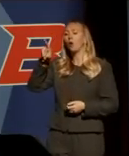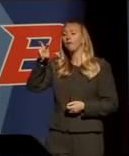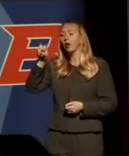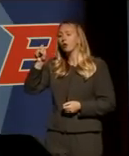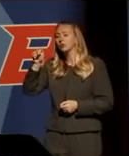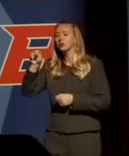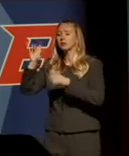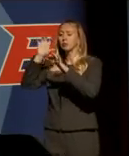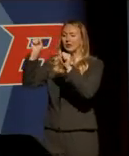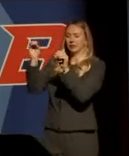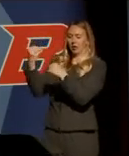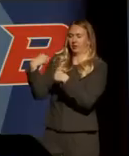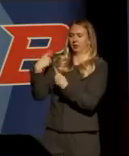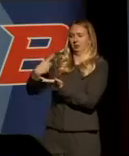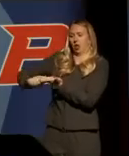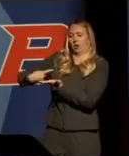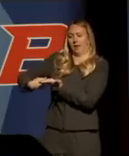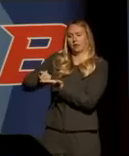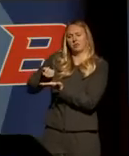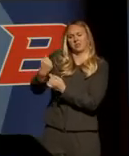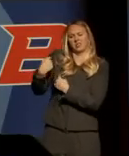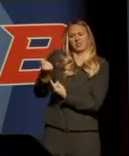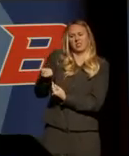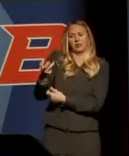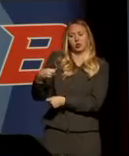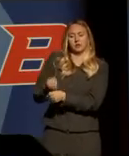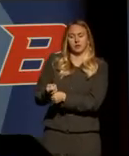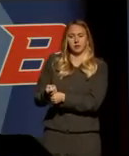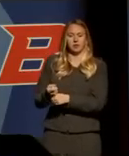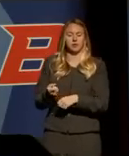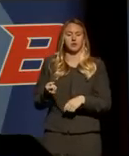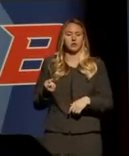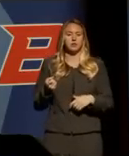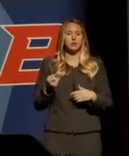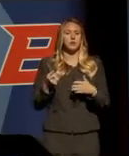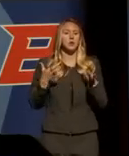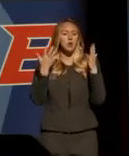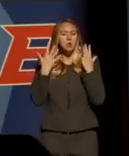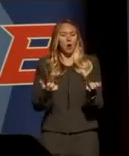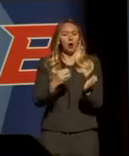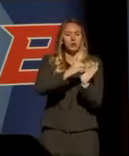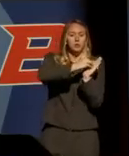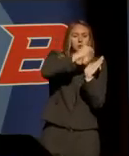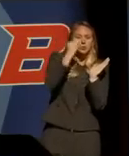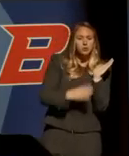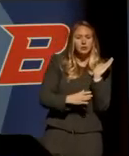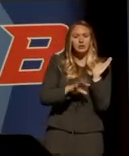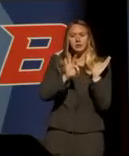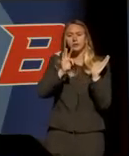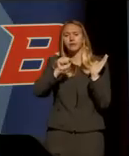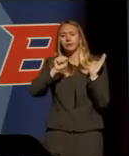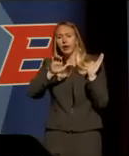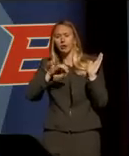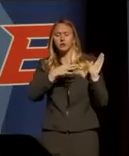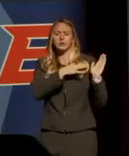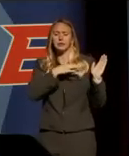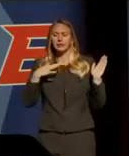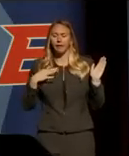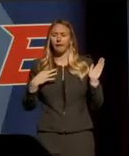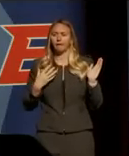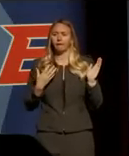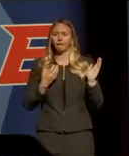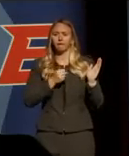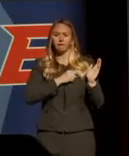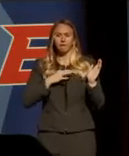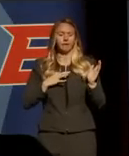of years. We want our students, faculty, and staff working on the hard questions,